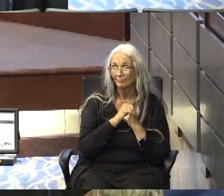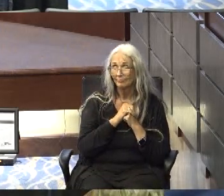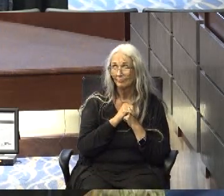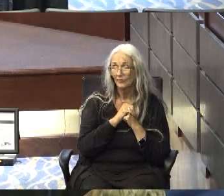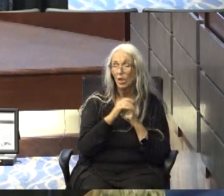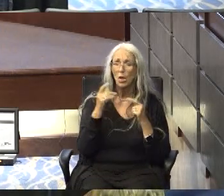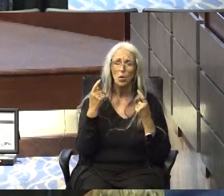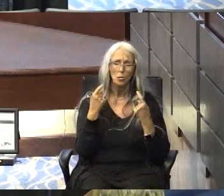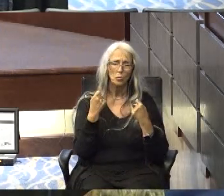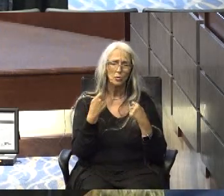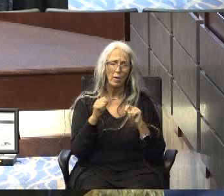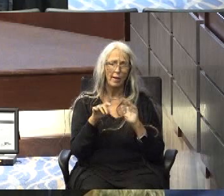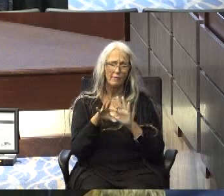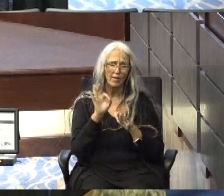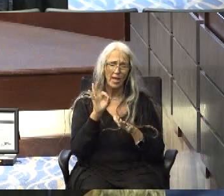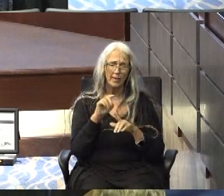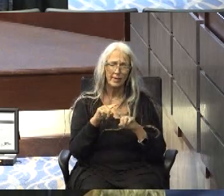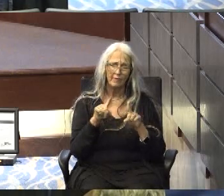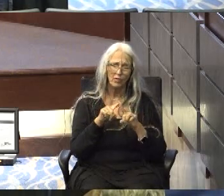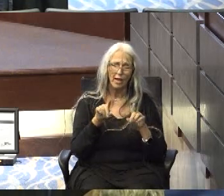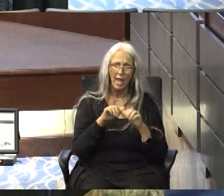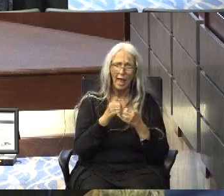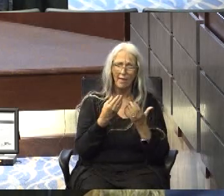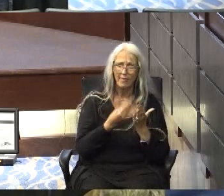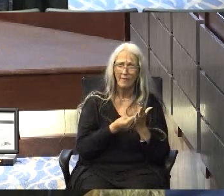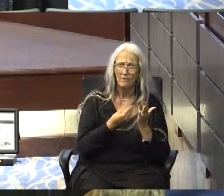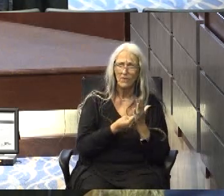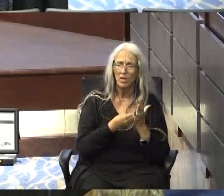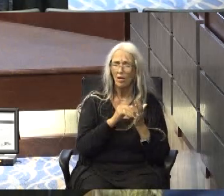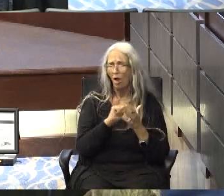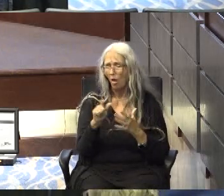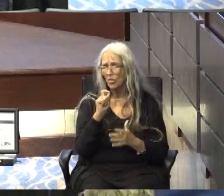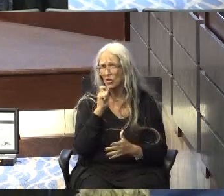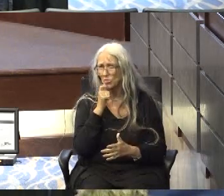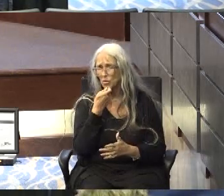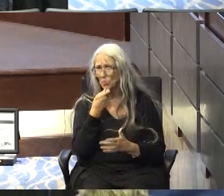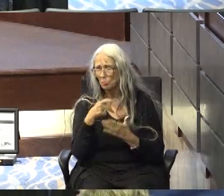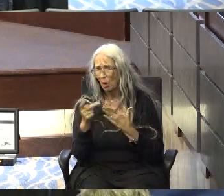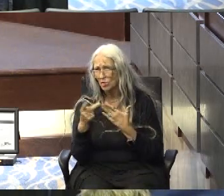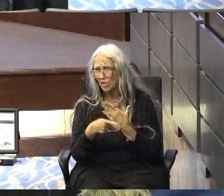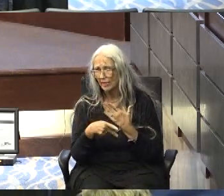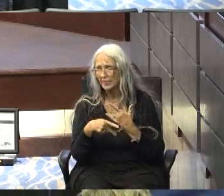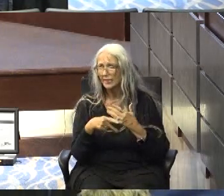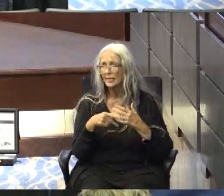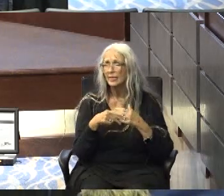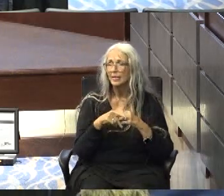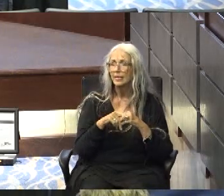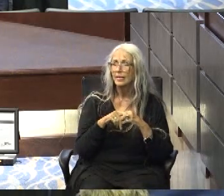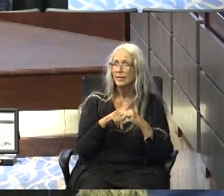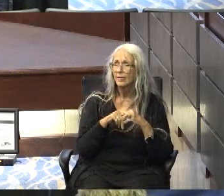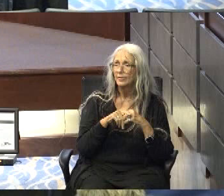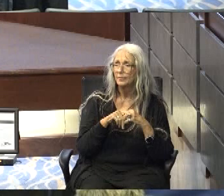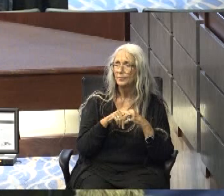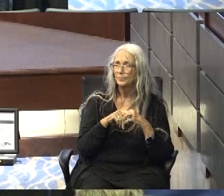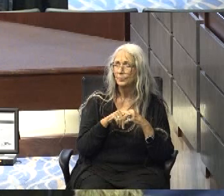we're trying to figure out different ways to fund all these cool projects. And so I like the fact that we're